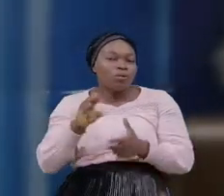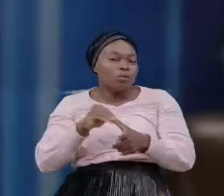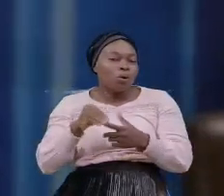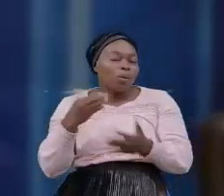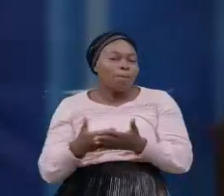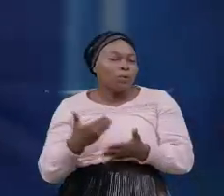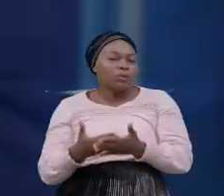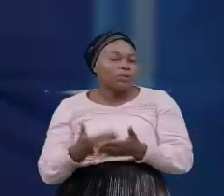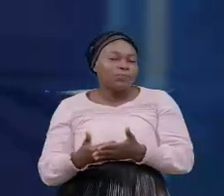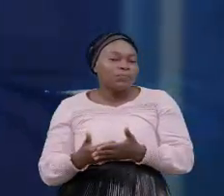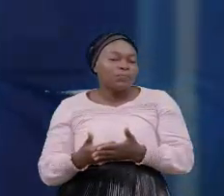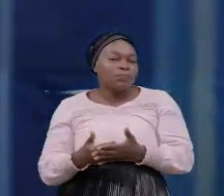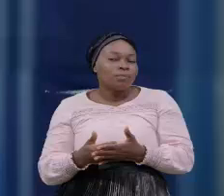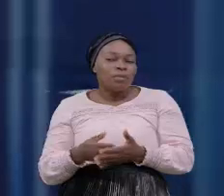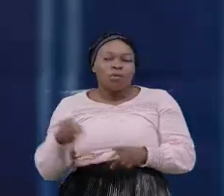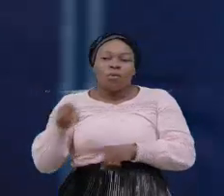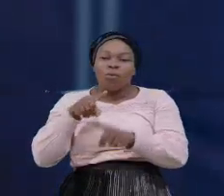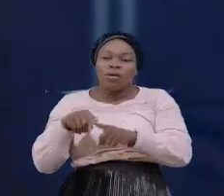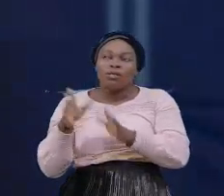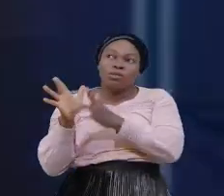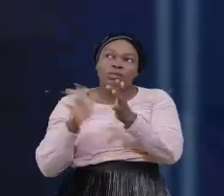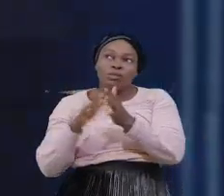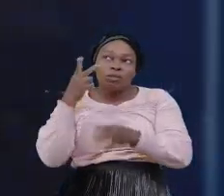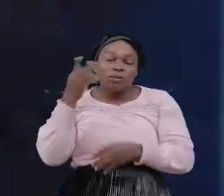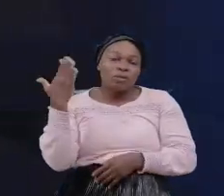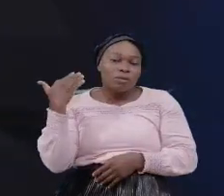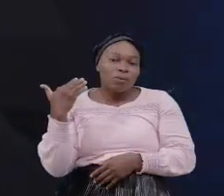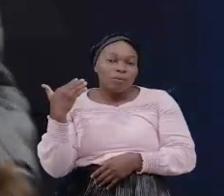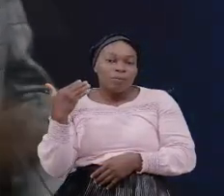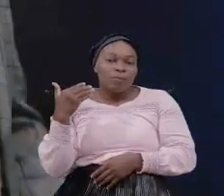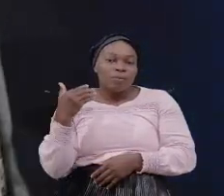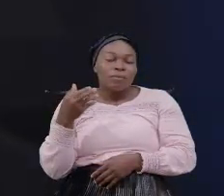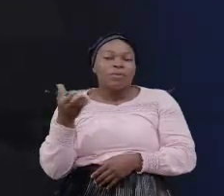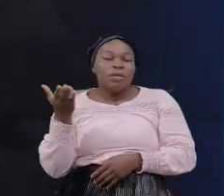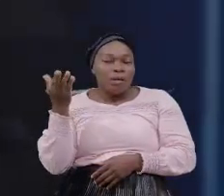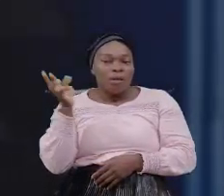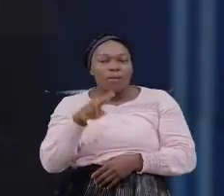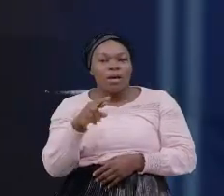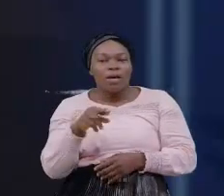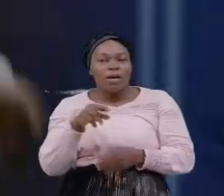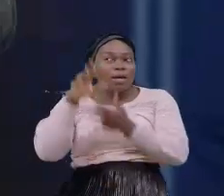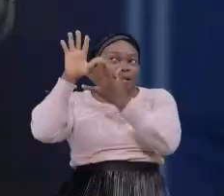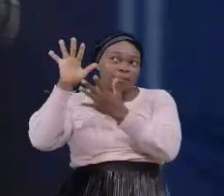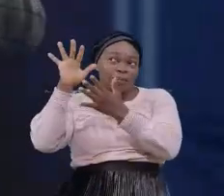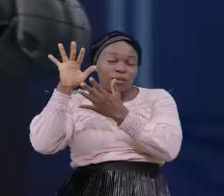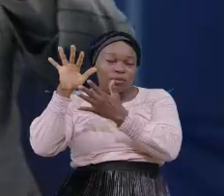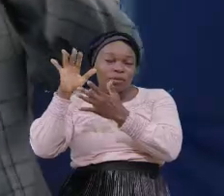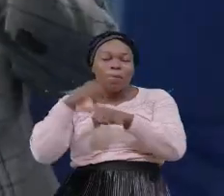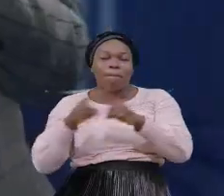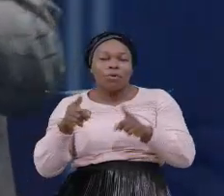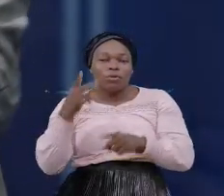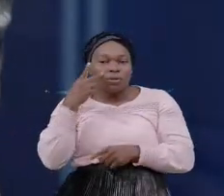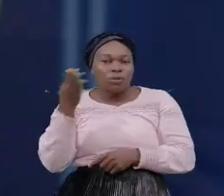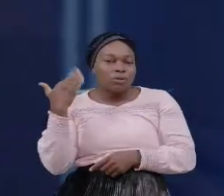not when Jesus saw their expectation, but he saw their faith. The faith